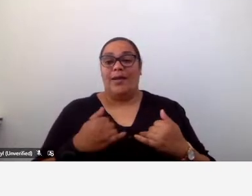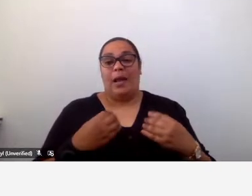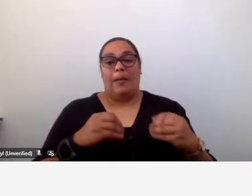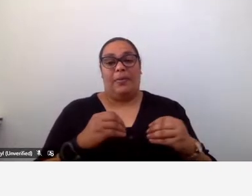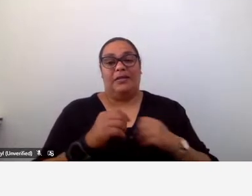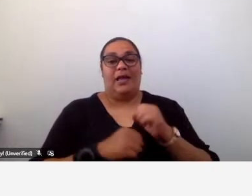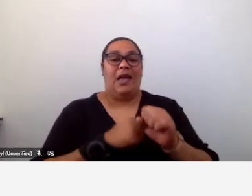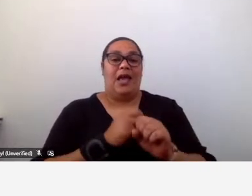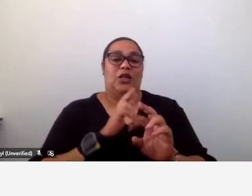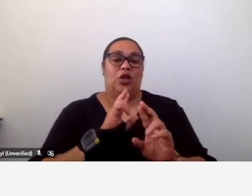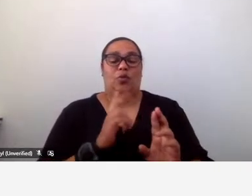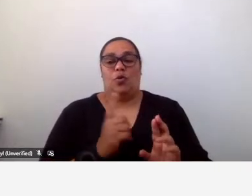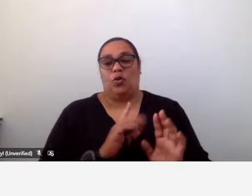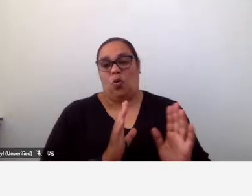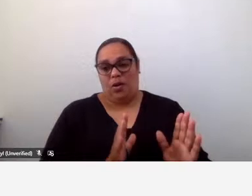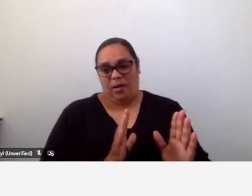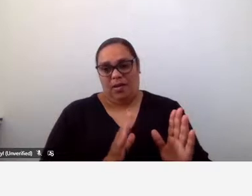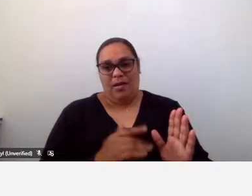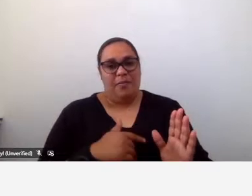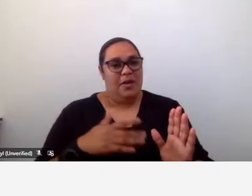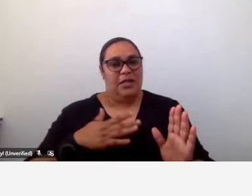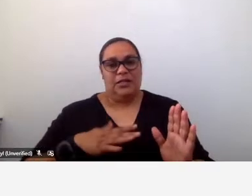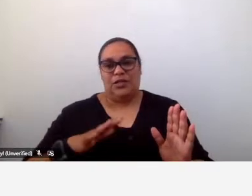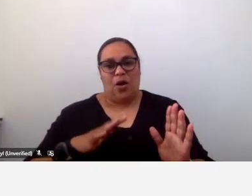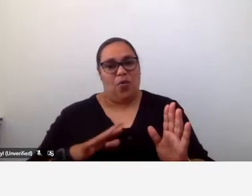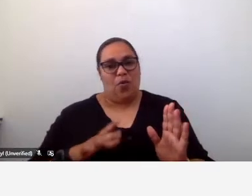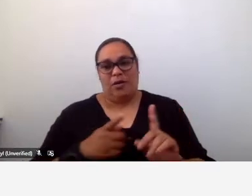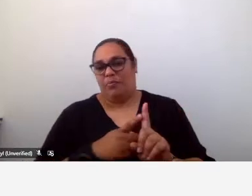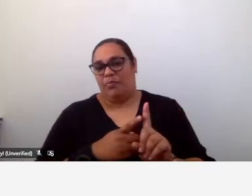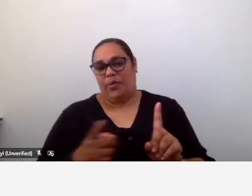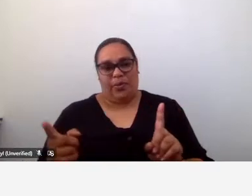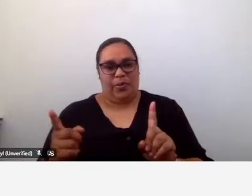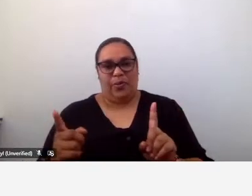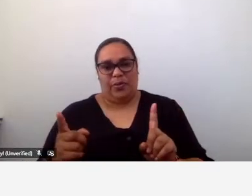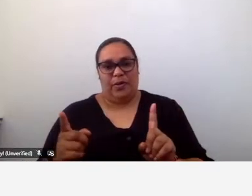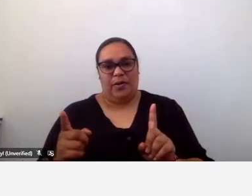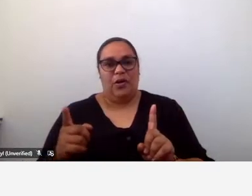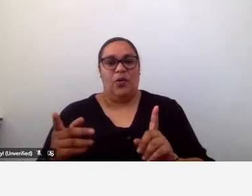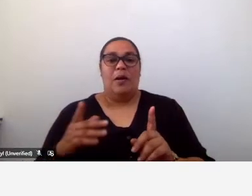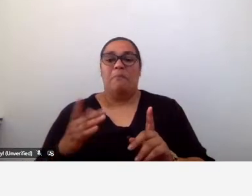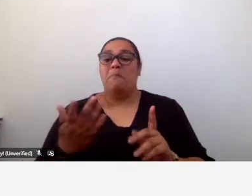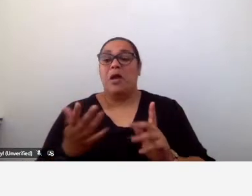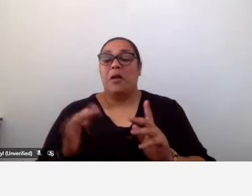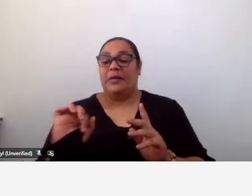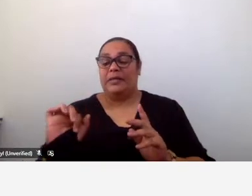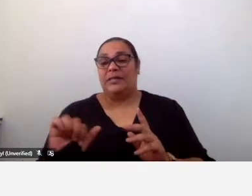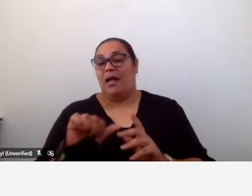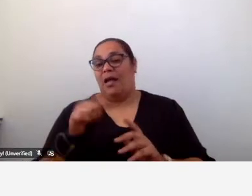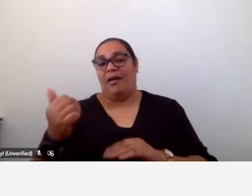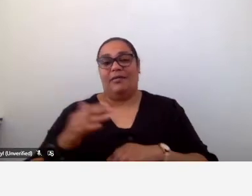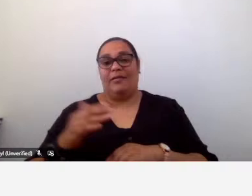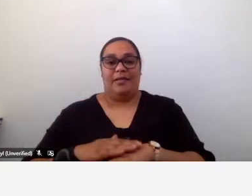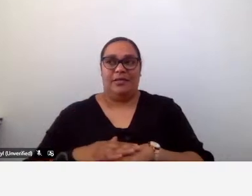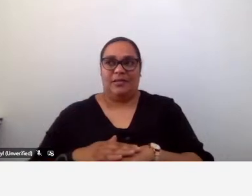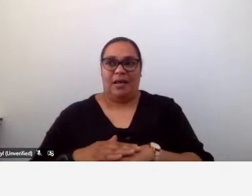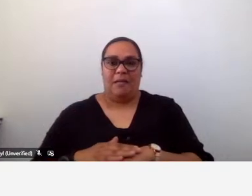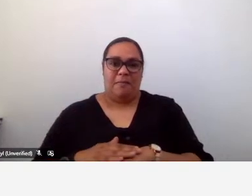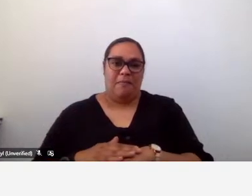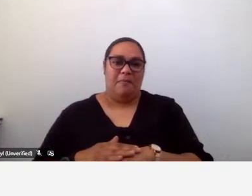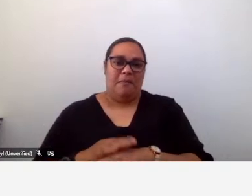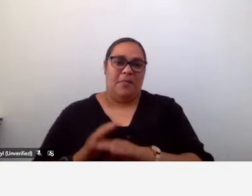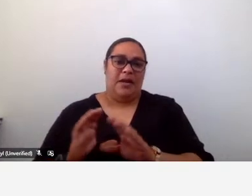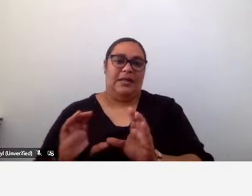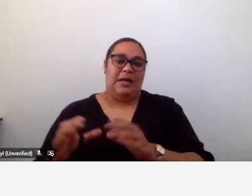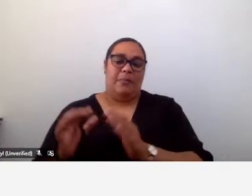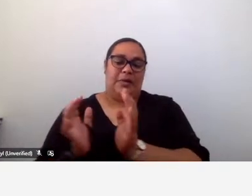the annual report, and I don't want to go into, we can create space for that perhaps at a future committee